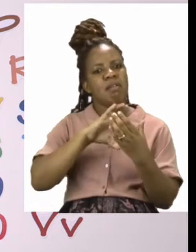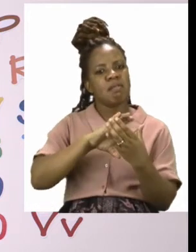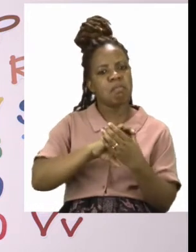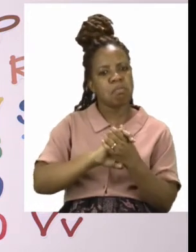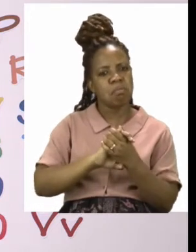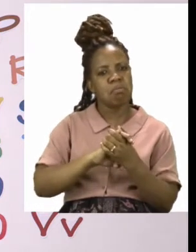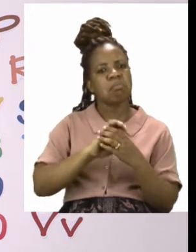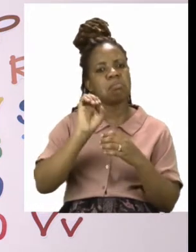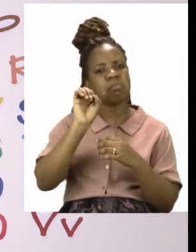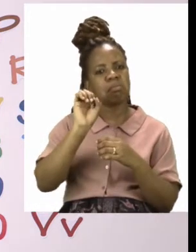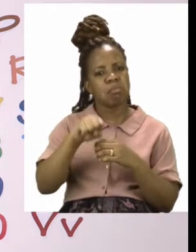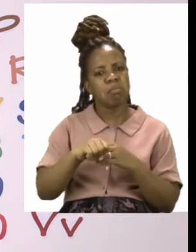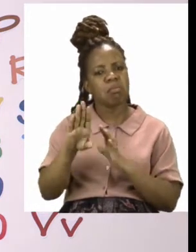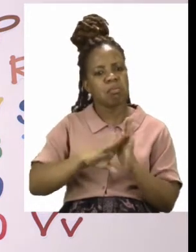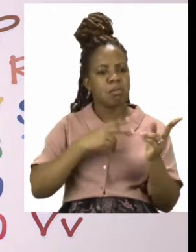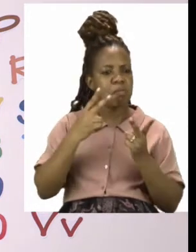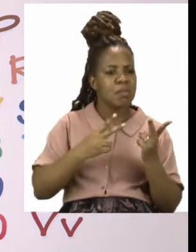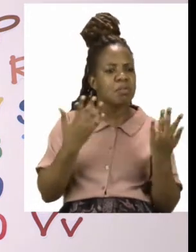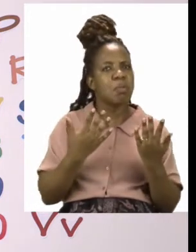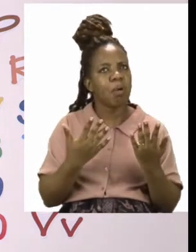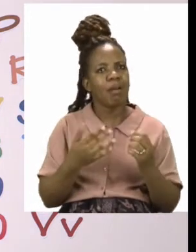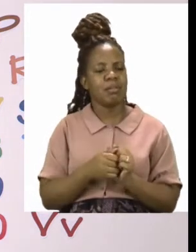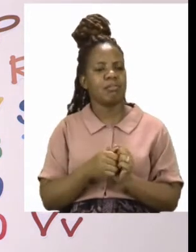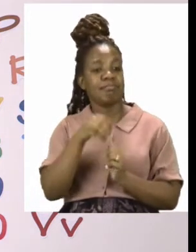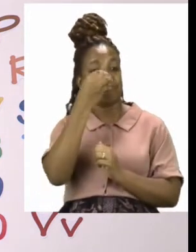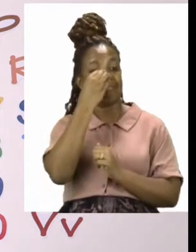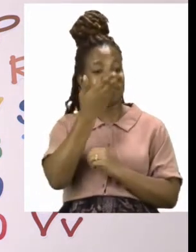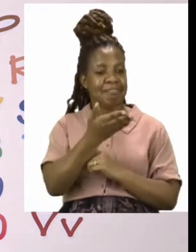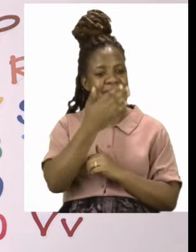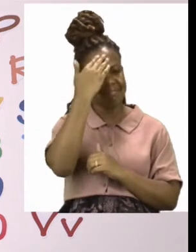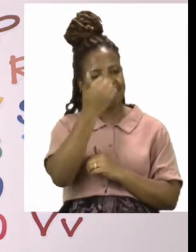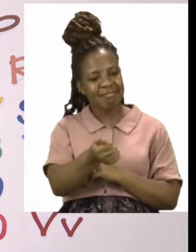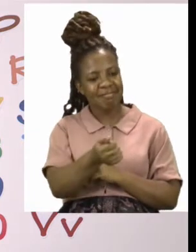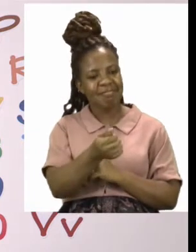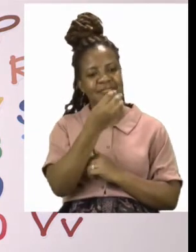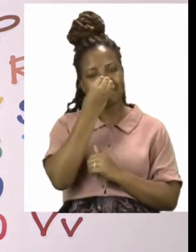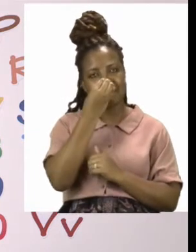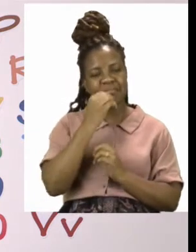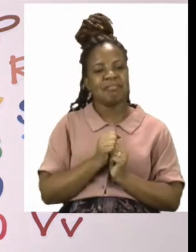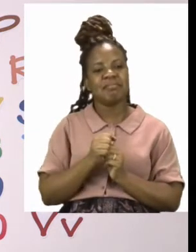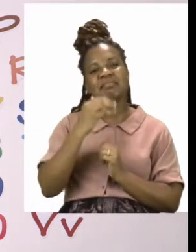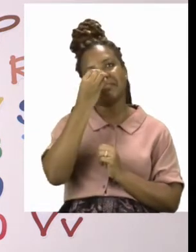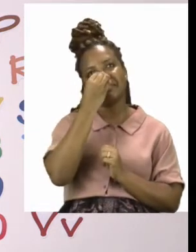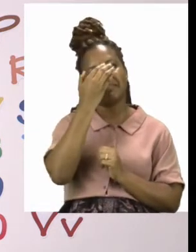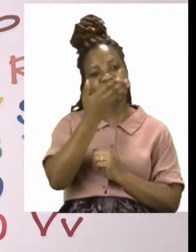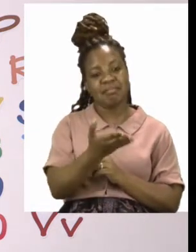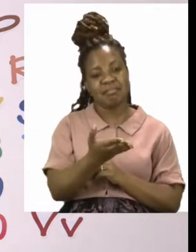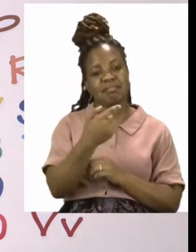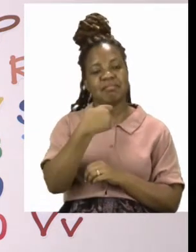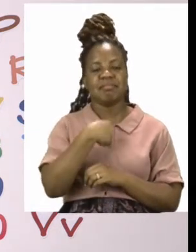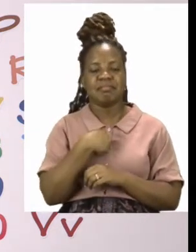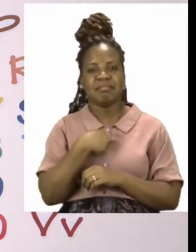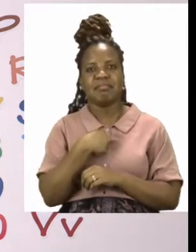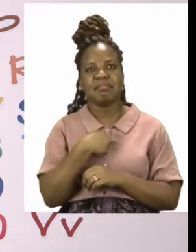for the attention of pre-primary schools. Topics include family, summer, culture, traditions and houses,